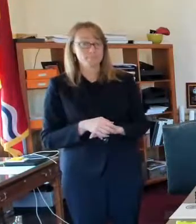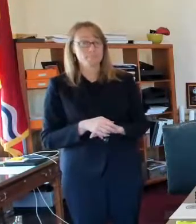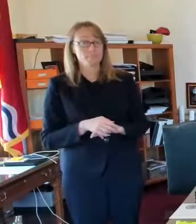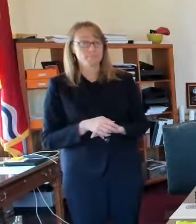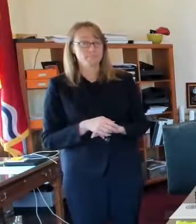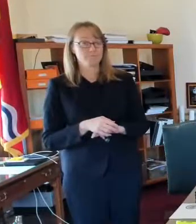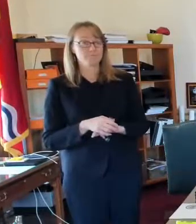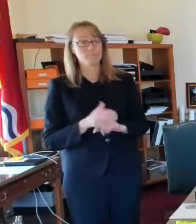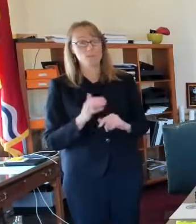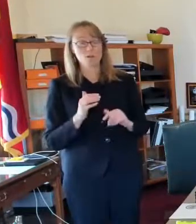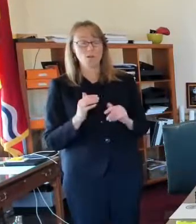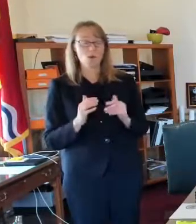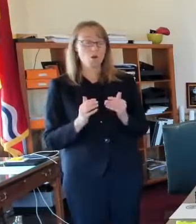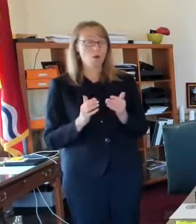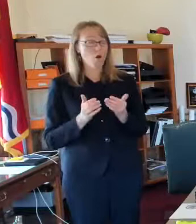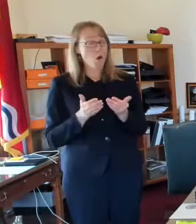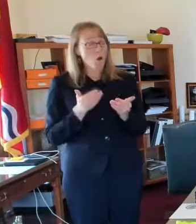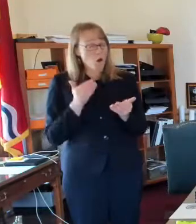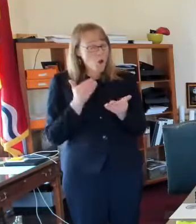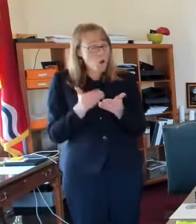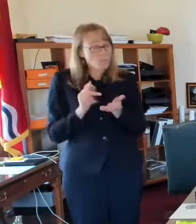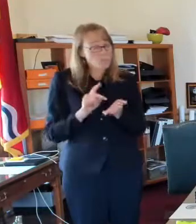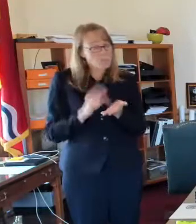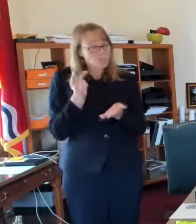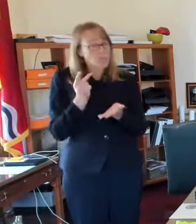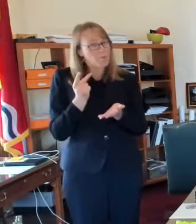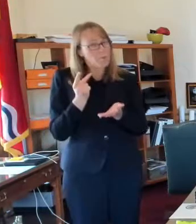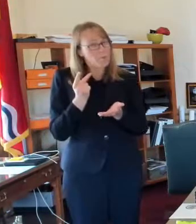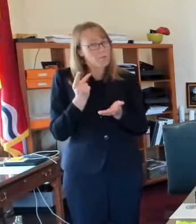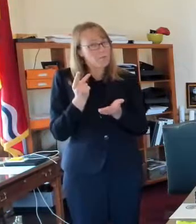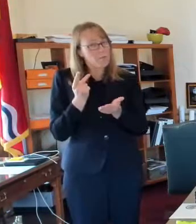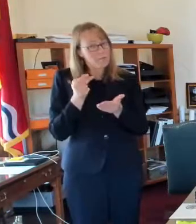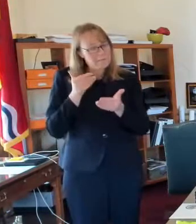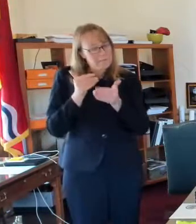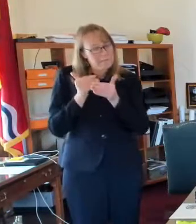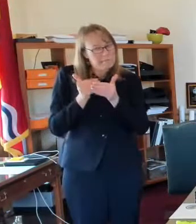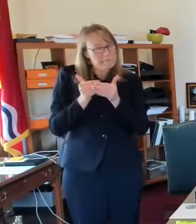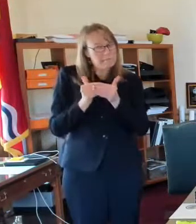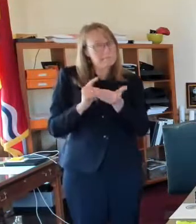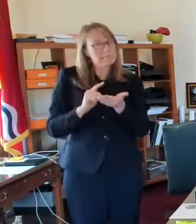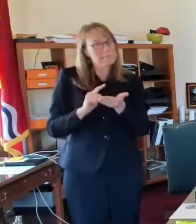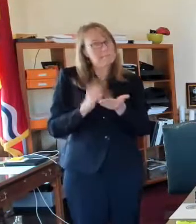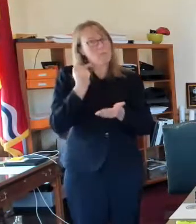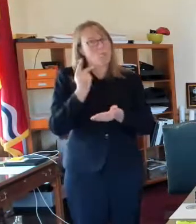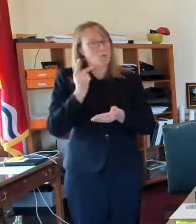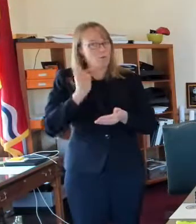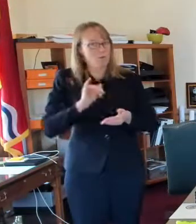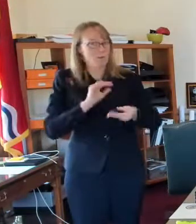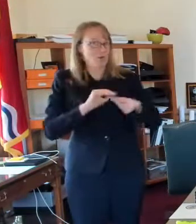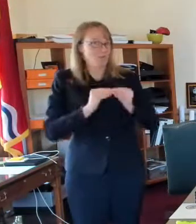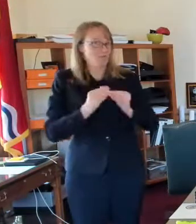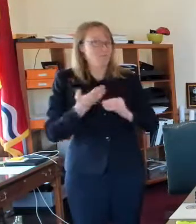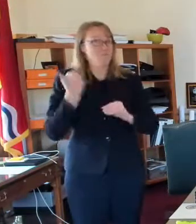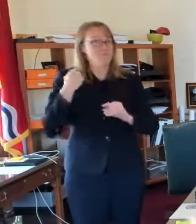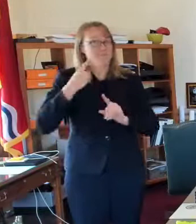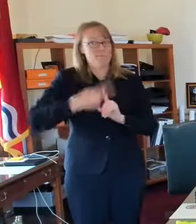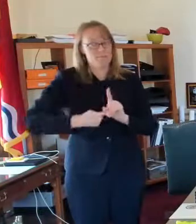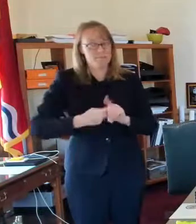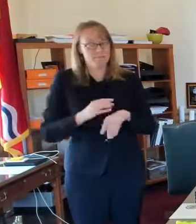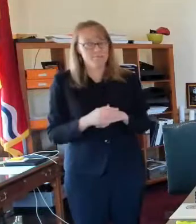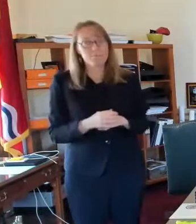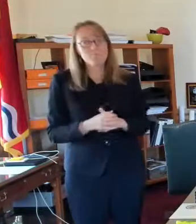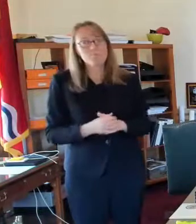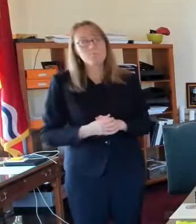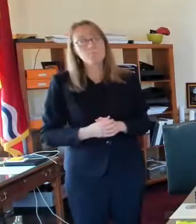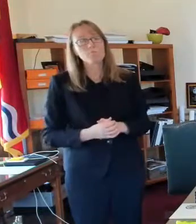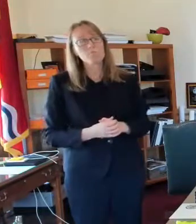quite double, but almost double the number of cases from a month ago. On the good news end of this,